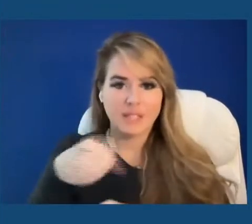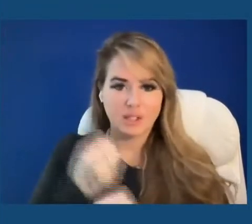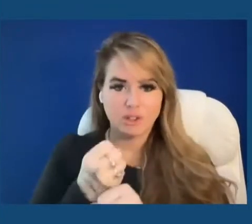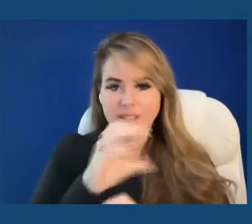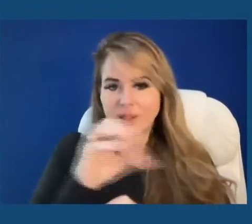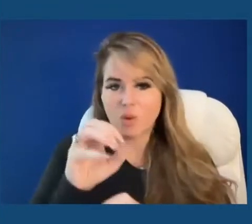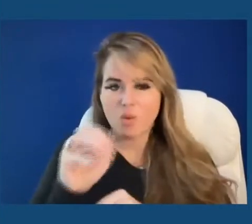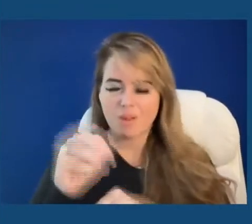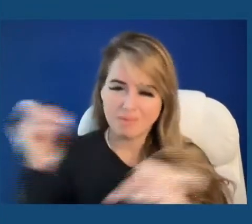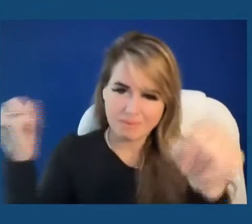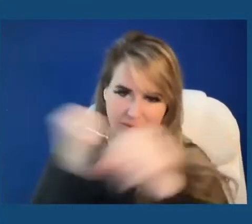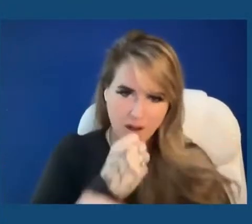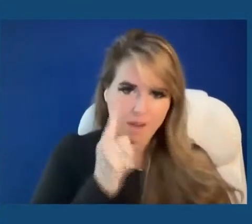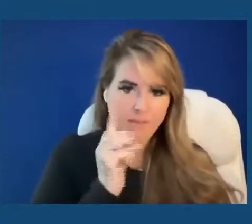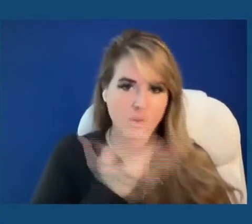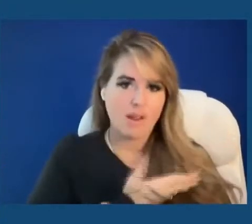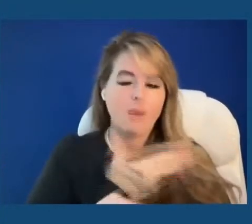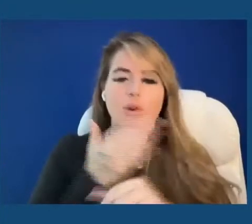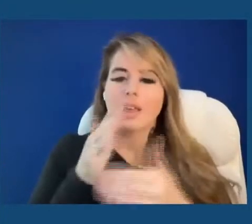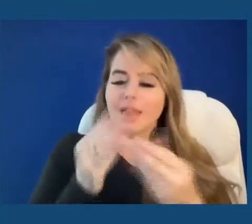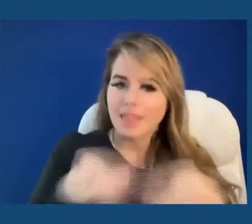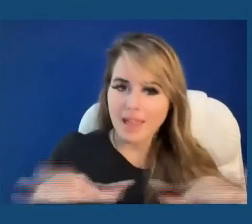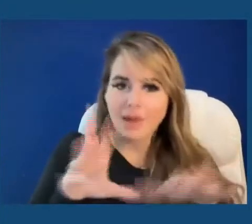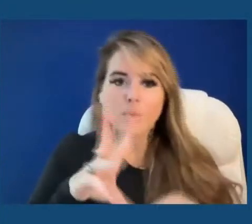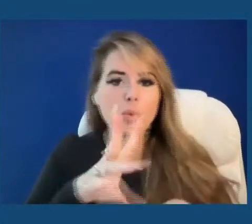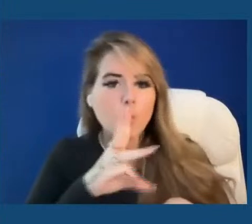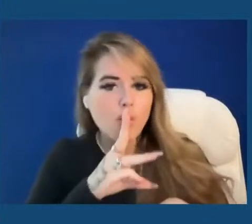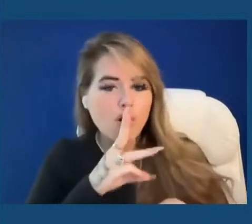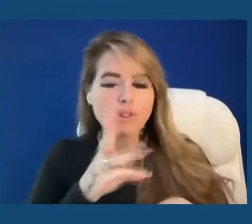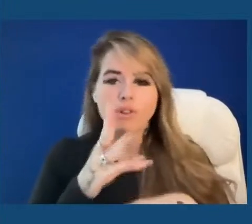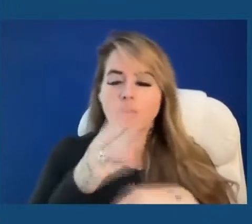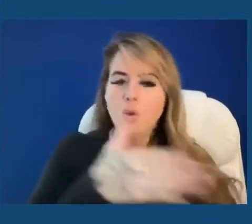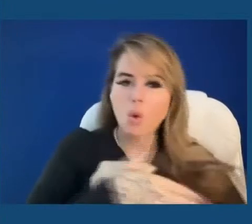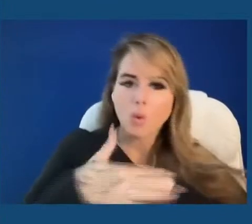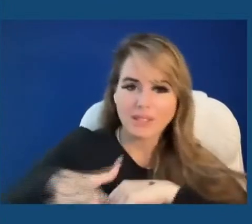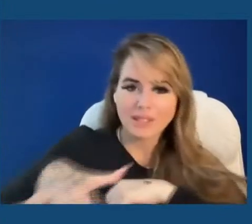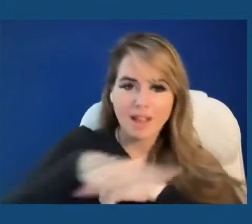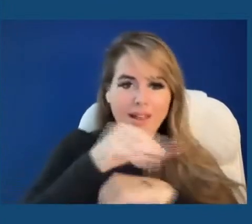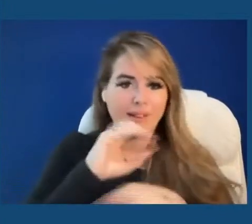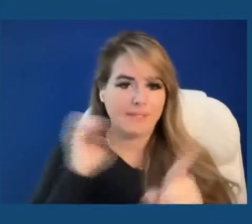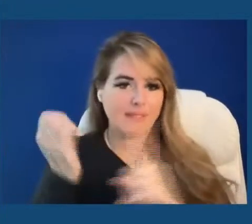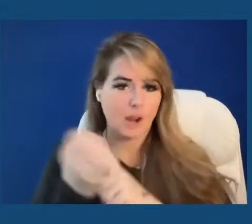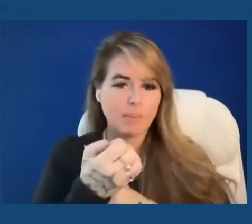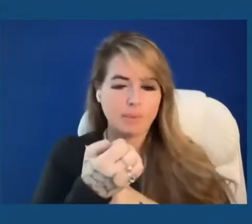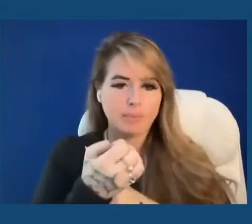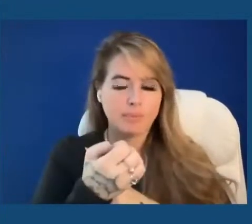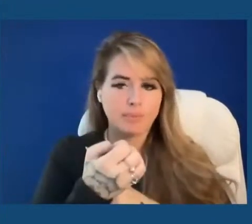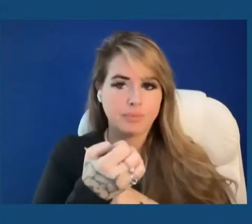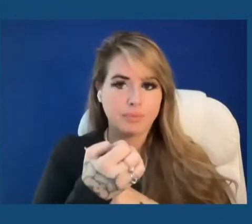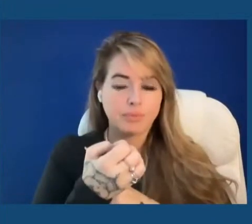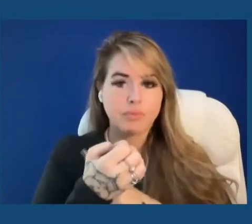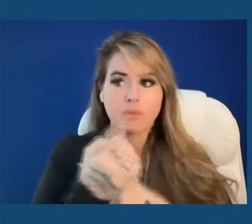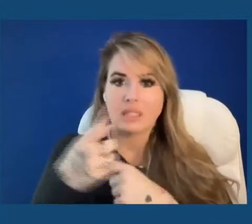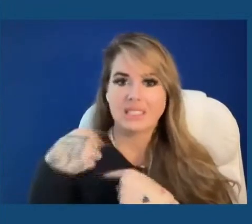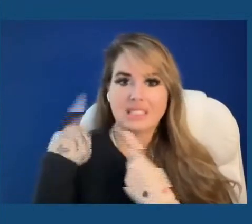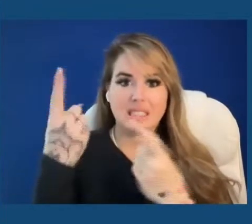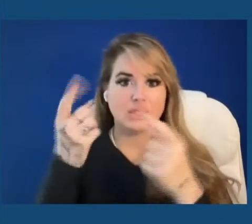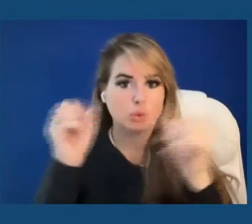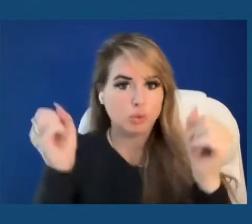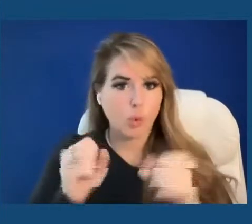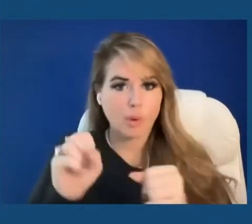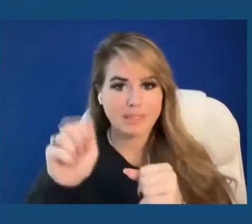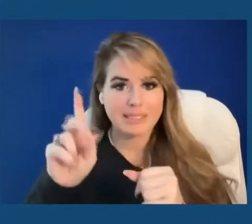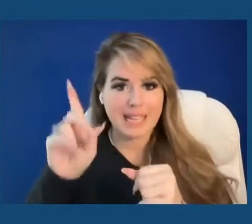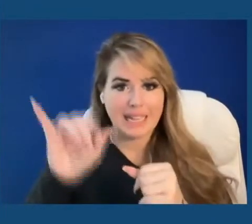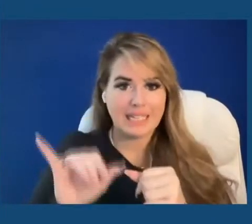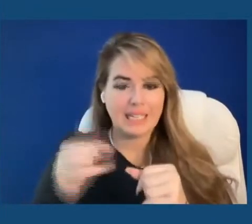for Montauk's land, waters, coastline, and environment. And since Superstorm Sandy, we have helped and